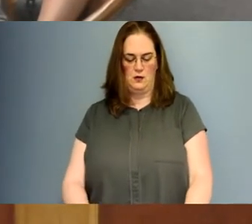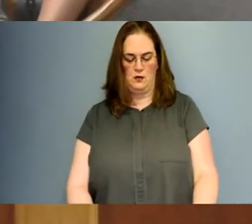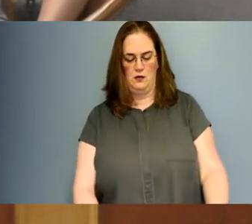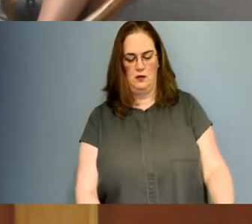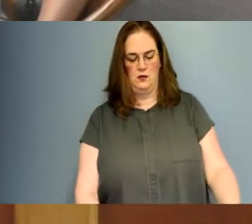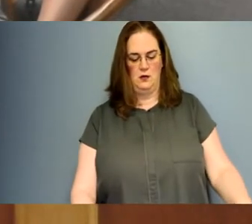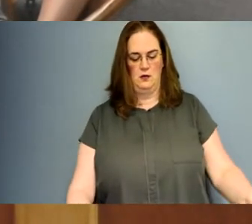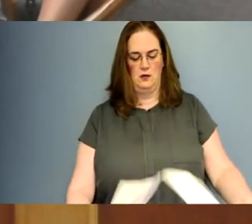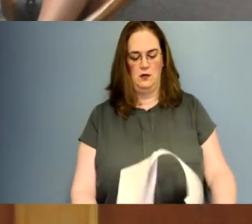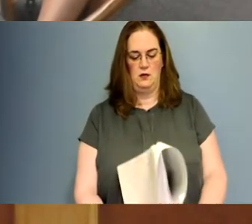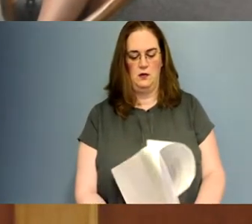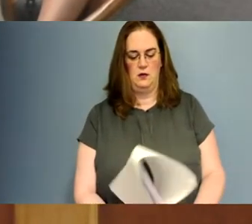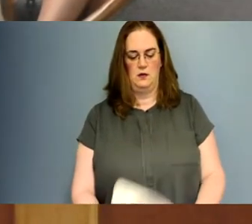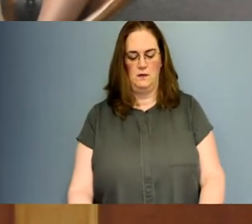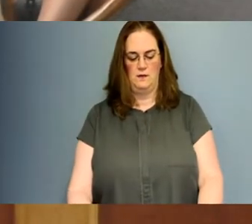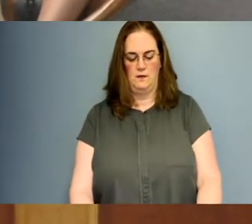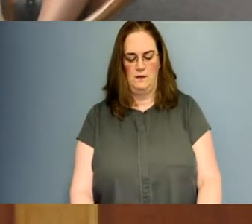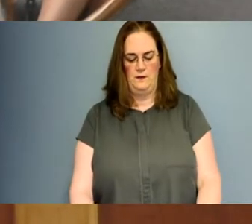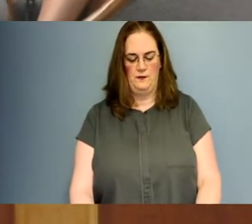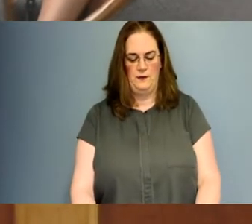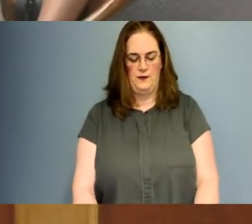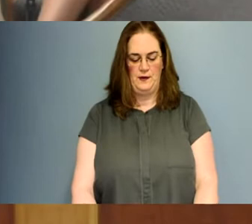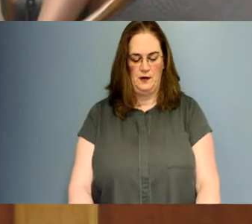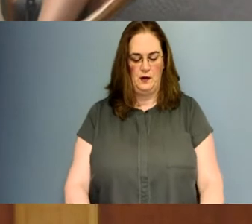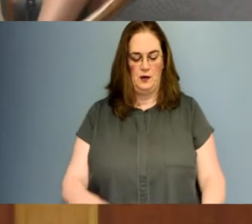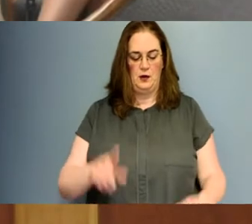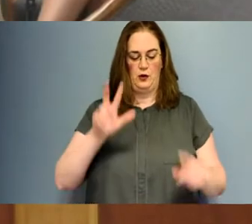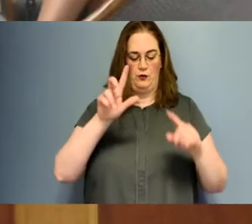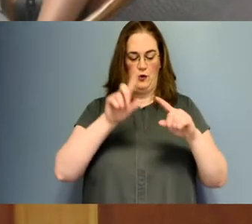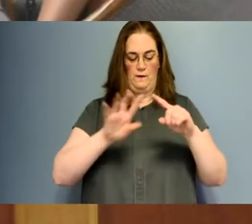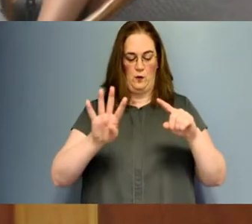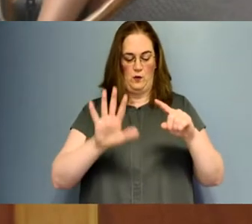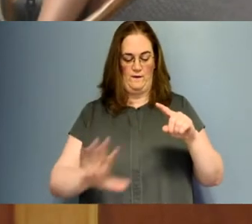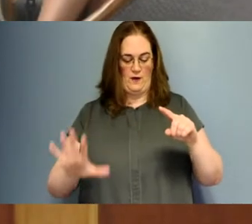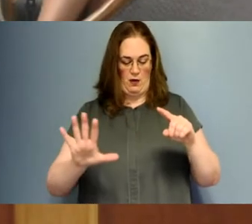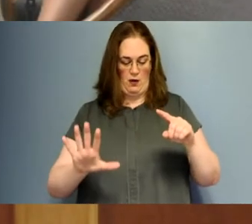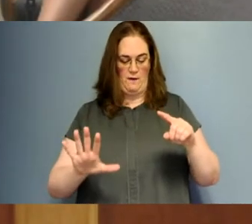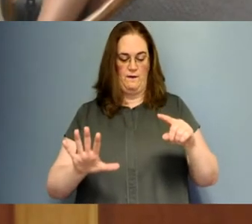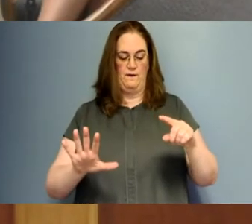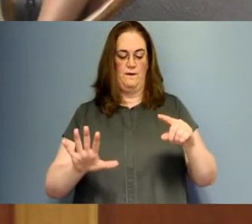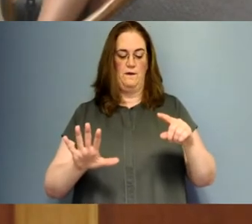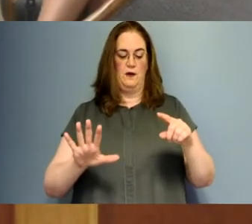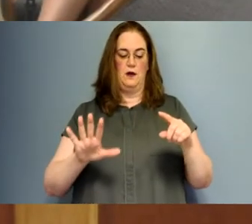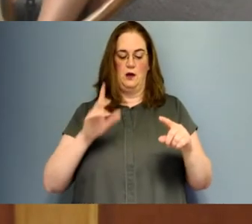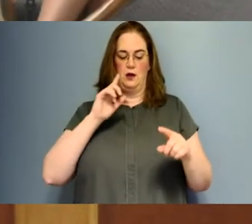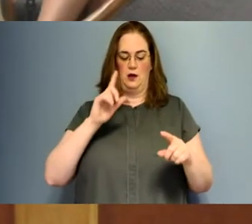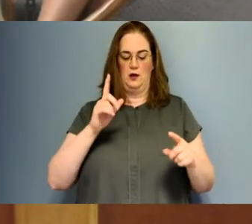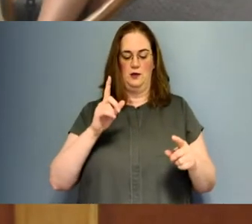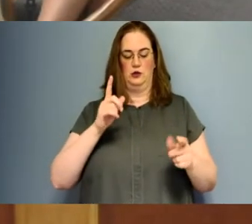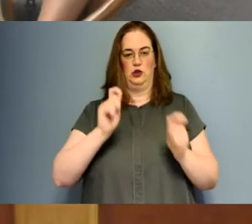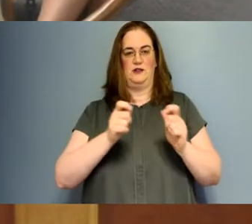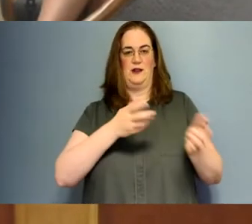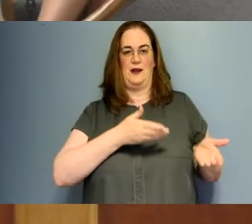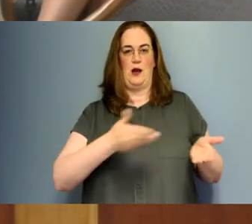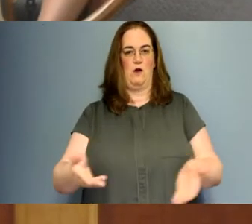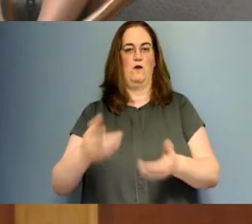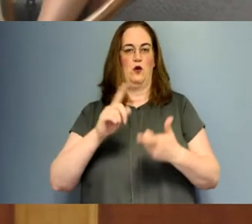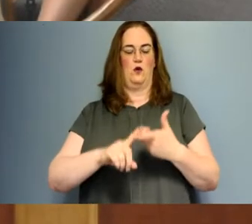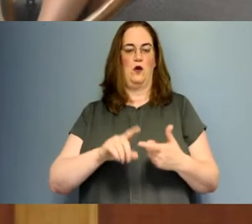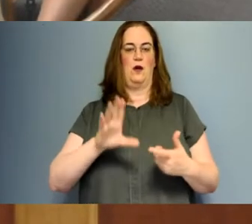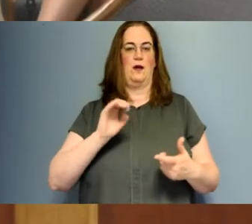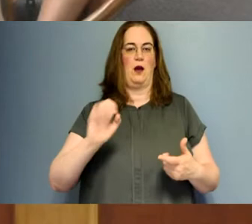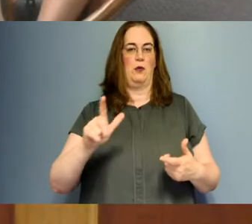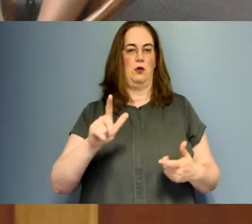Adjustments 3 through 7 are 5 adjustments correcting or adjusting the carry forward of capital project